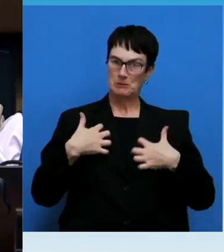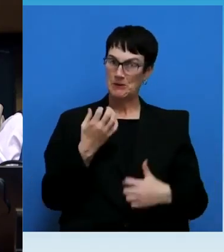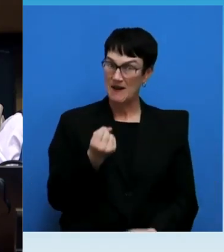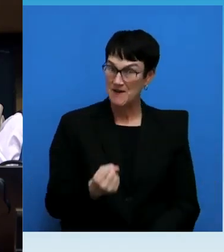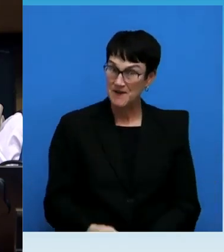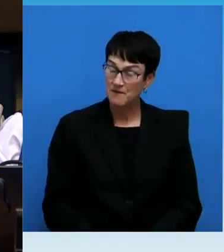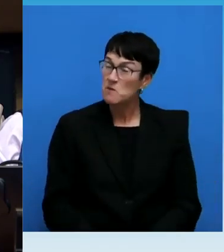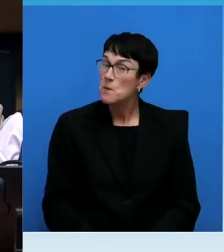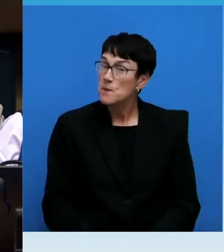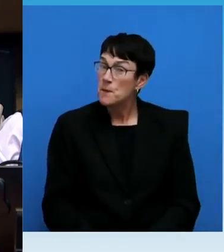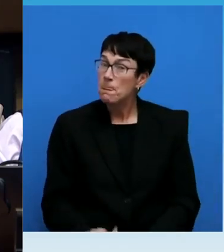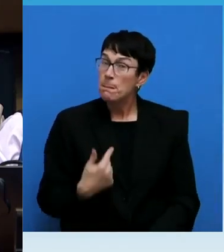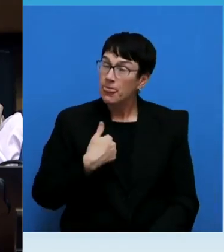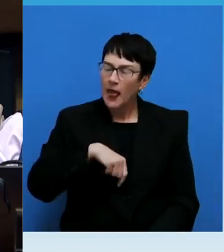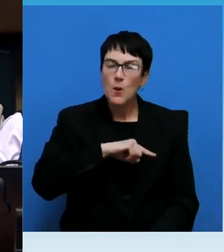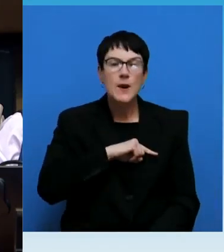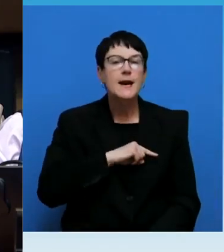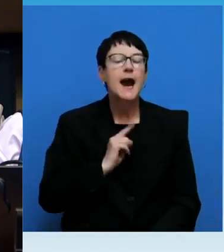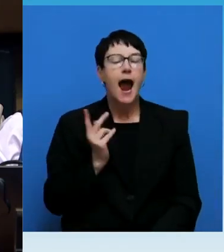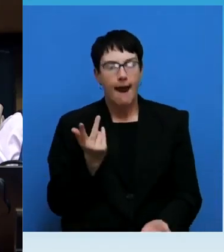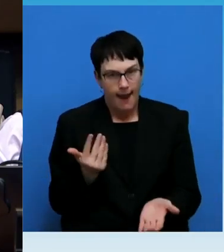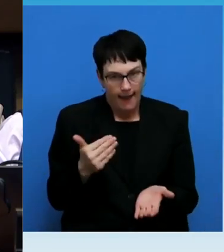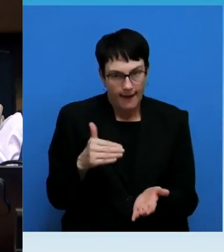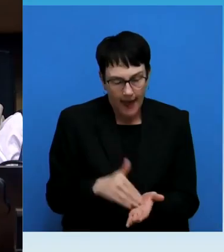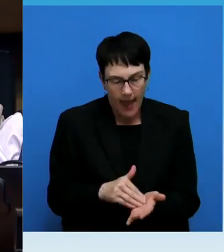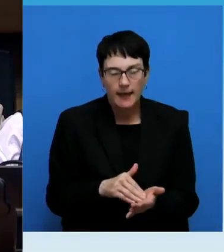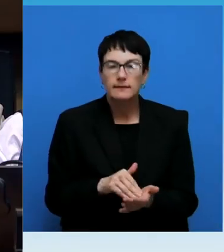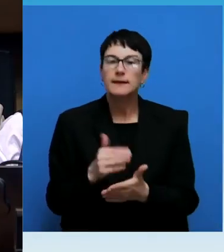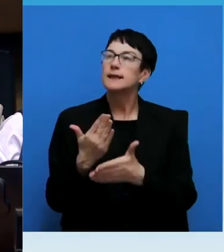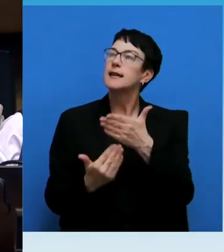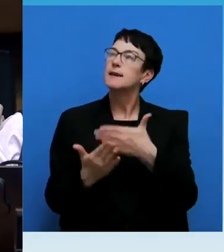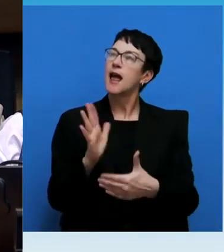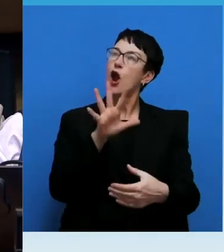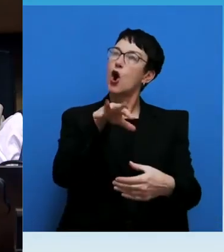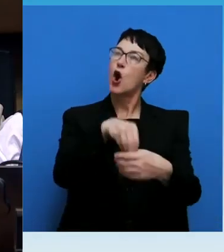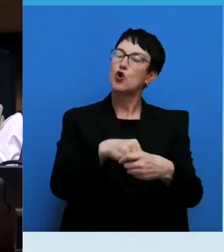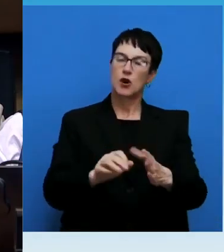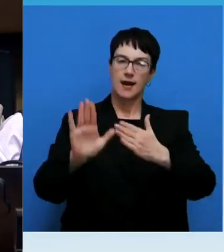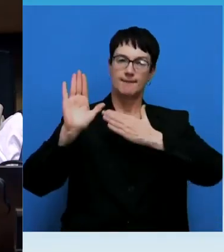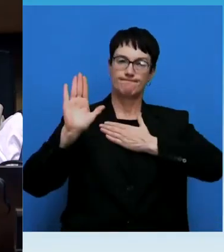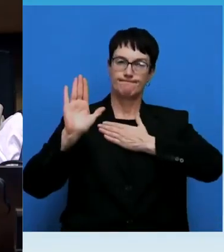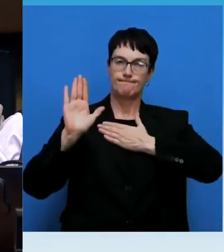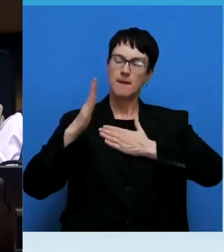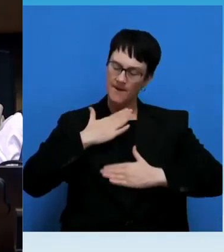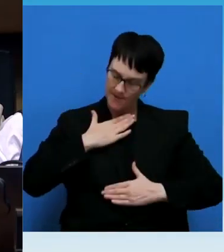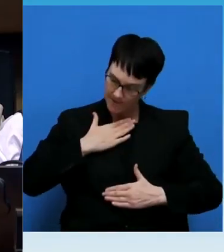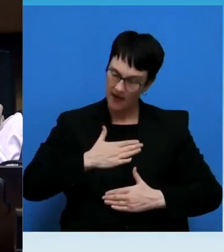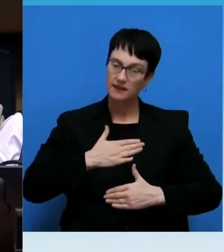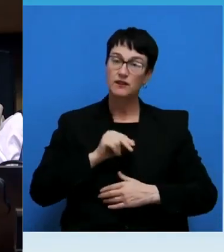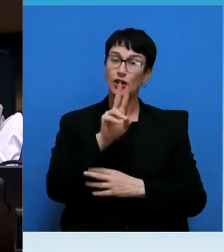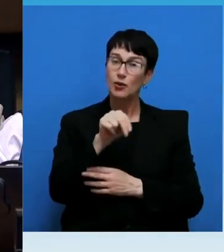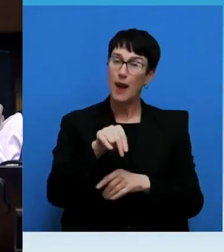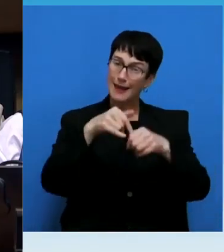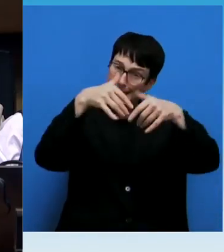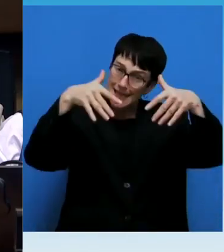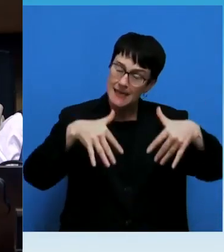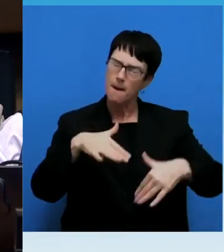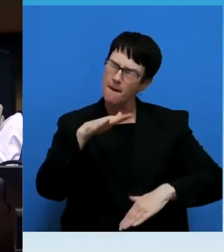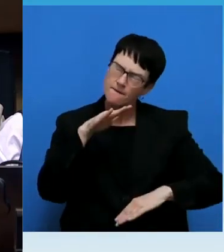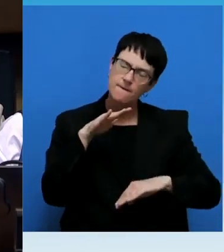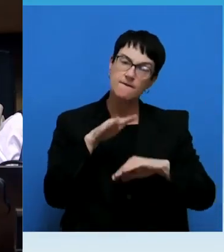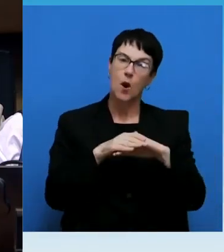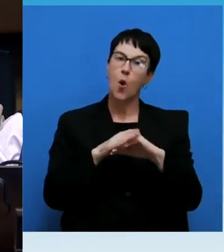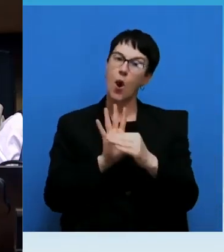to disability inclusion across the UN system. Since its launch, the